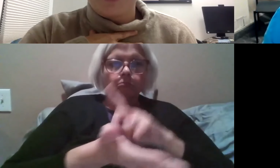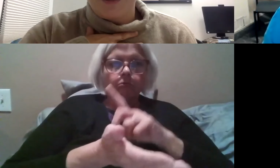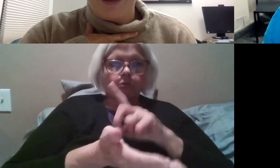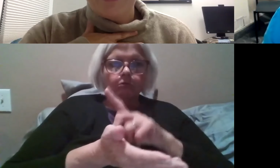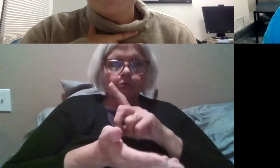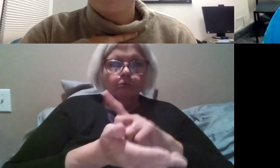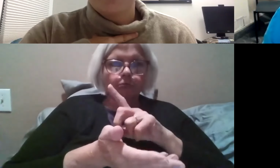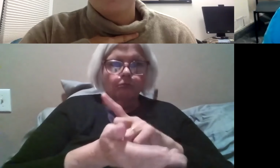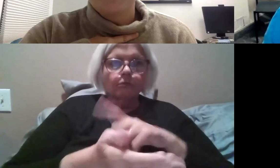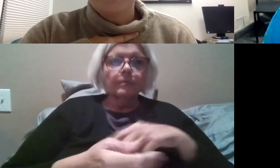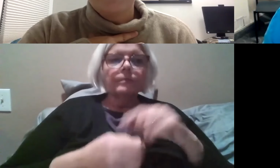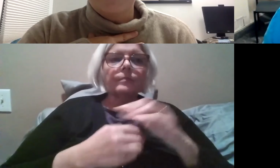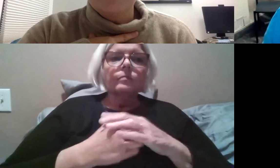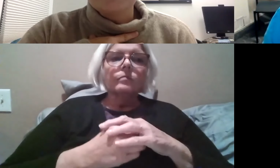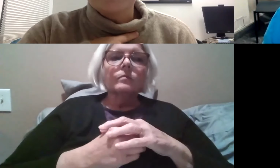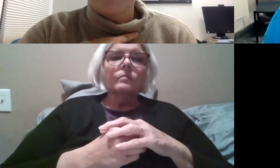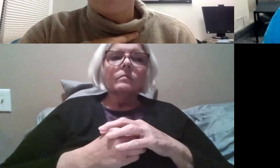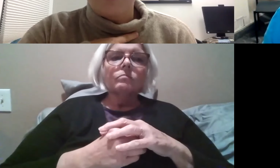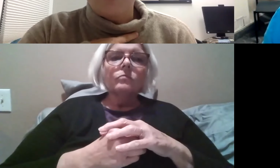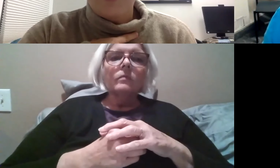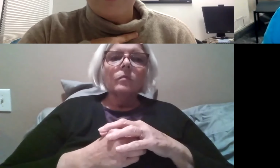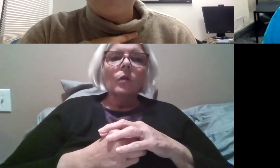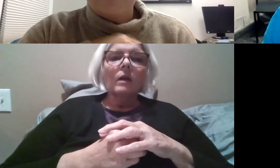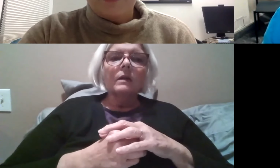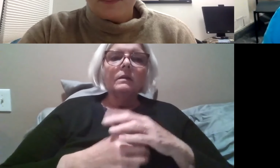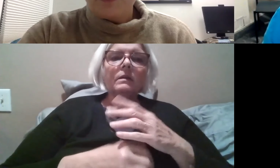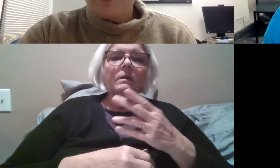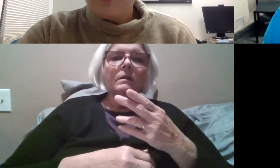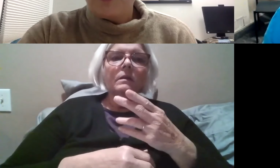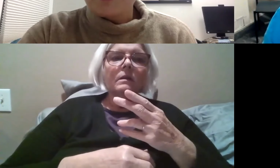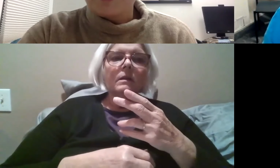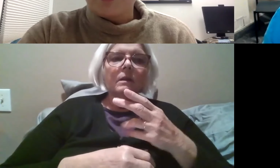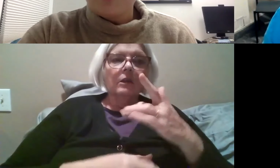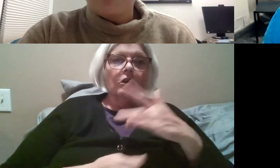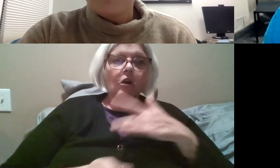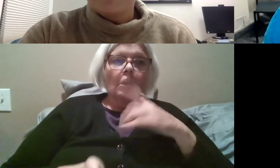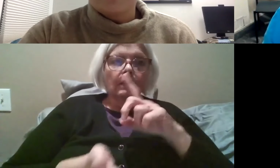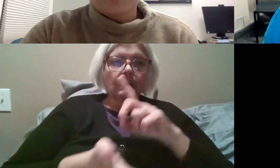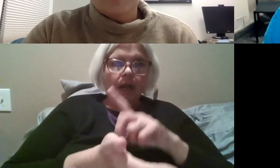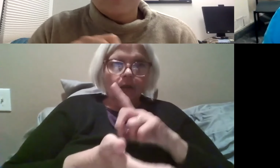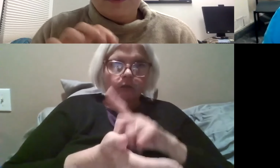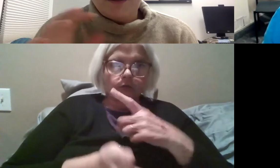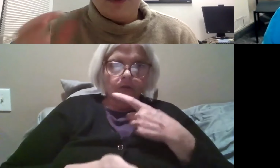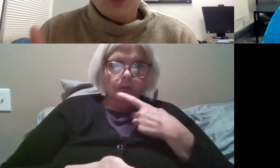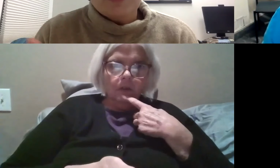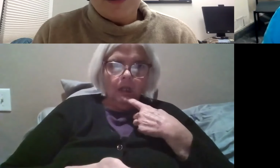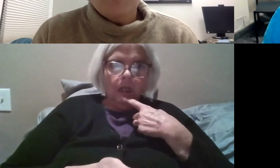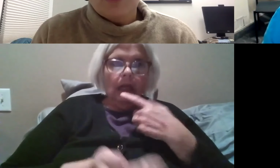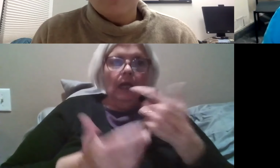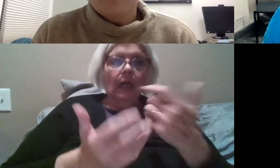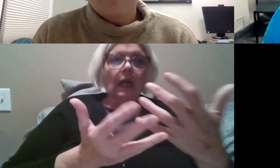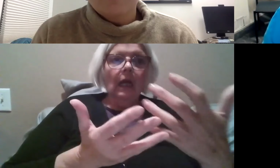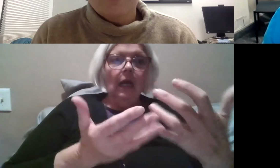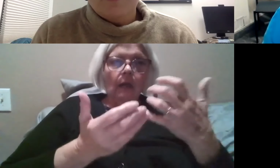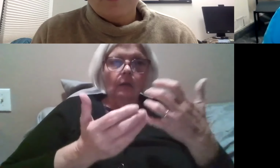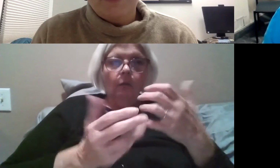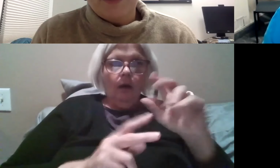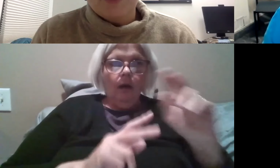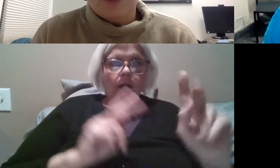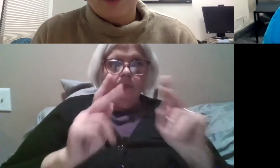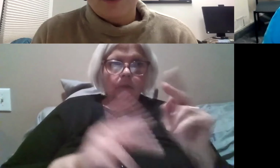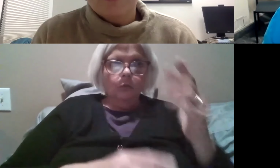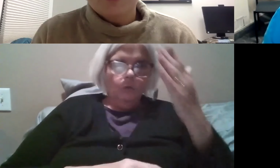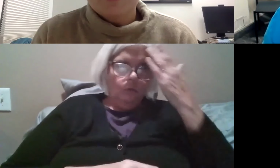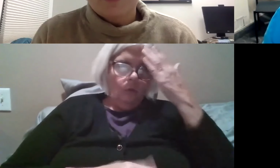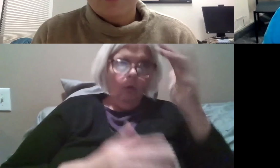I forgot. He was like, I want folks to know that there's a large network of